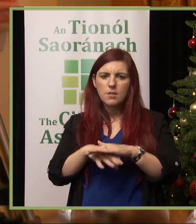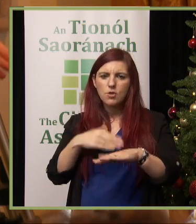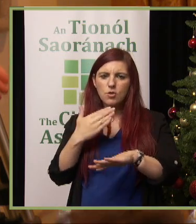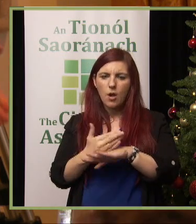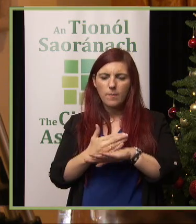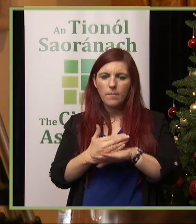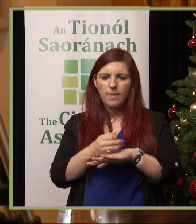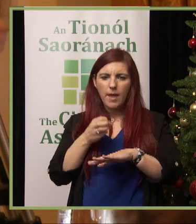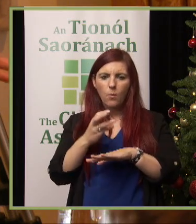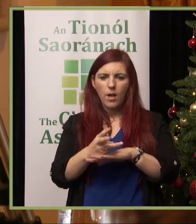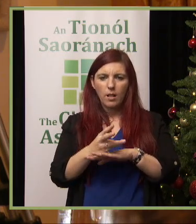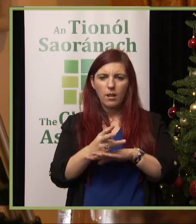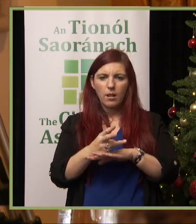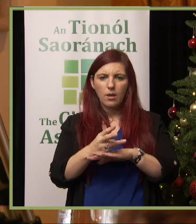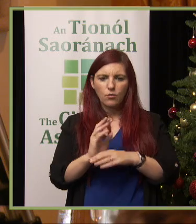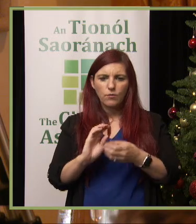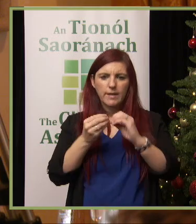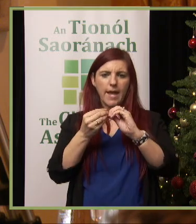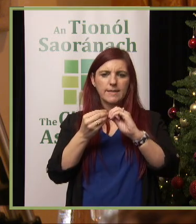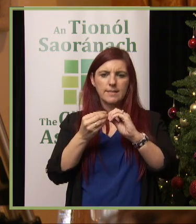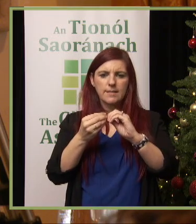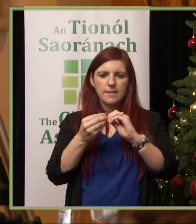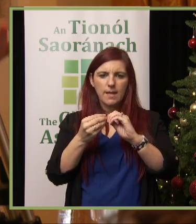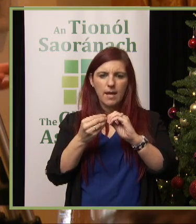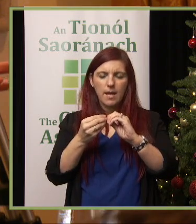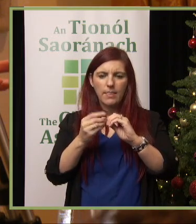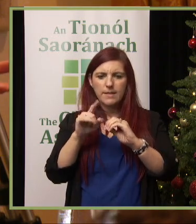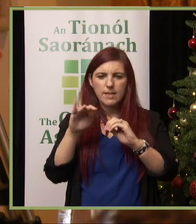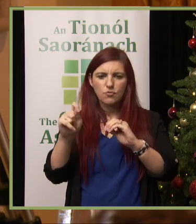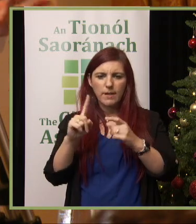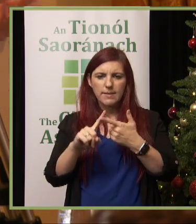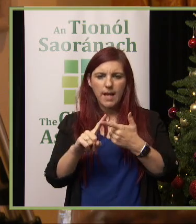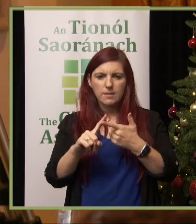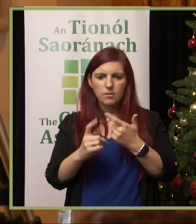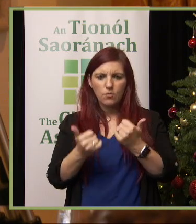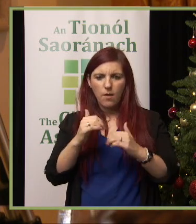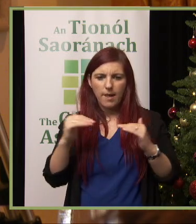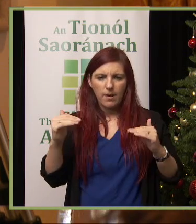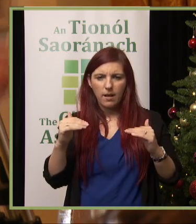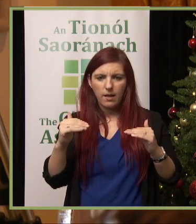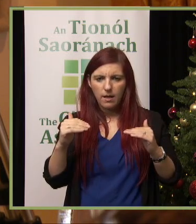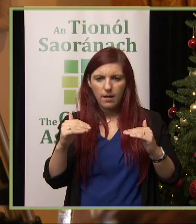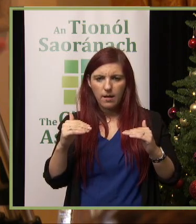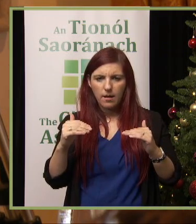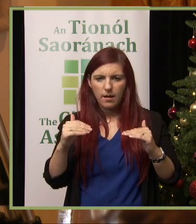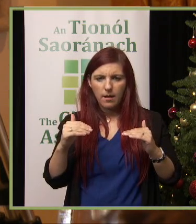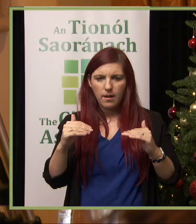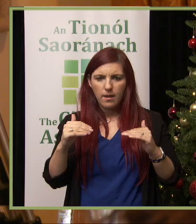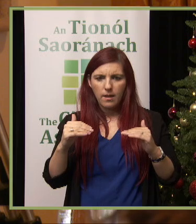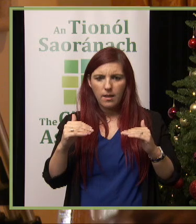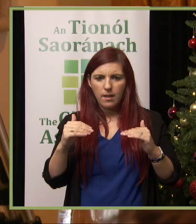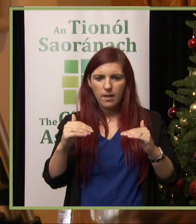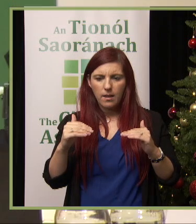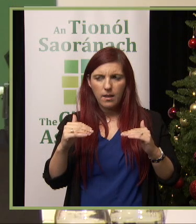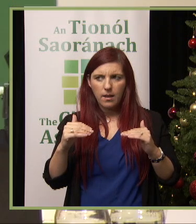create a similar one at the district and circuit court levels. So they probably wouldn't create a new one at the High Court, but there's no reason that you can't go and include that